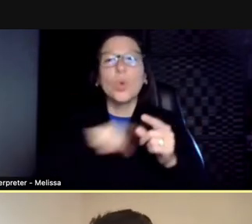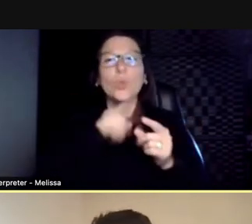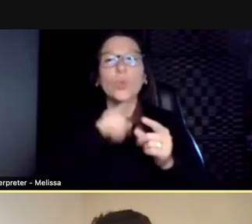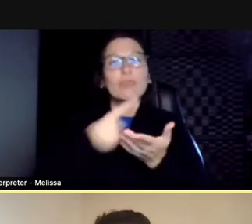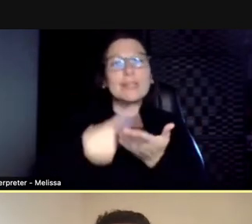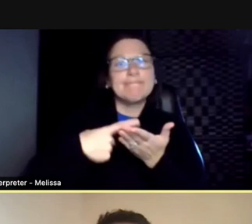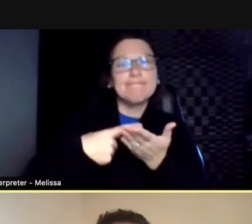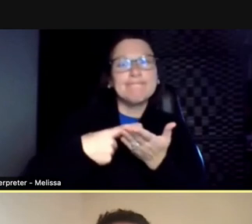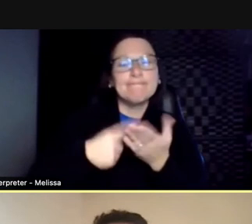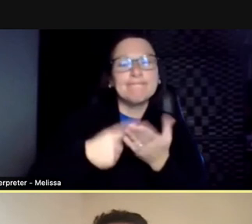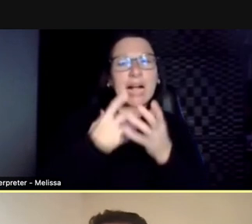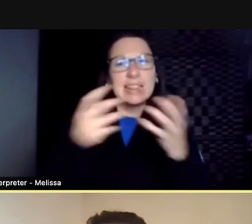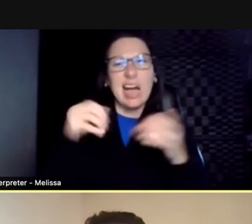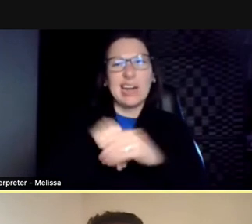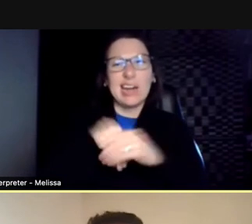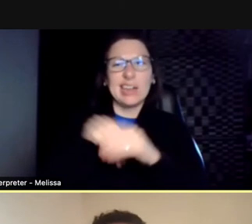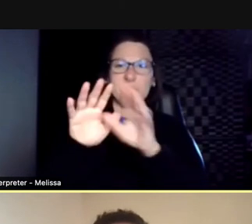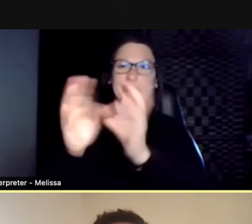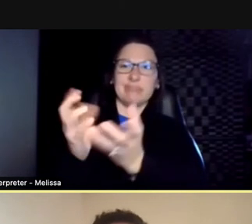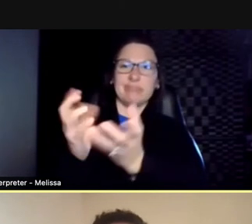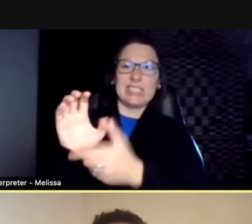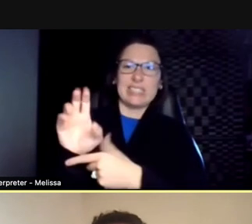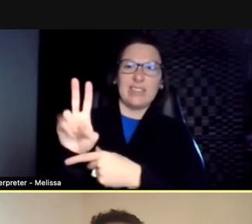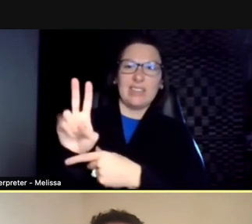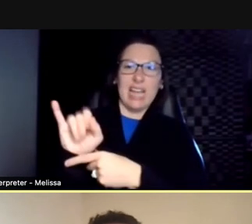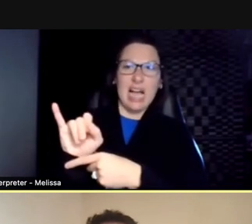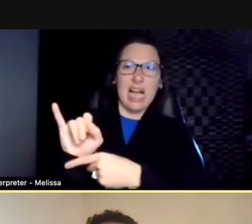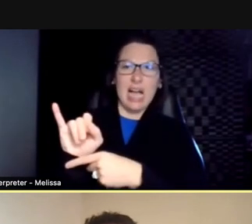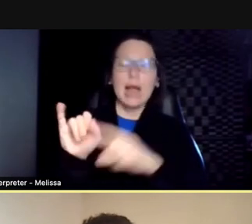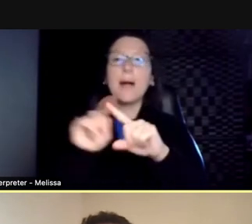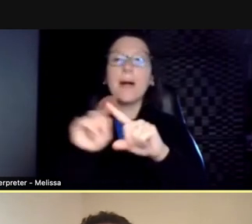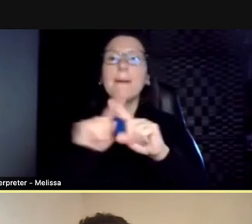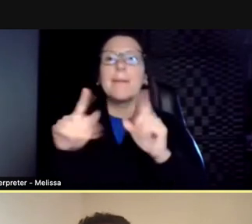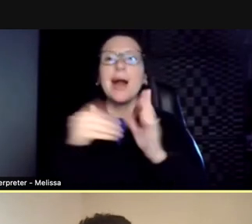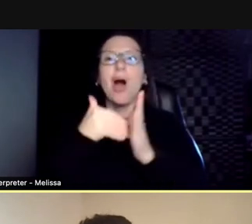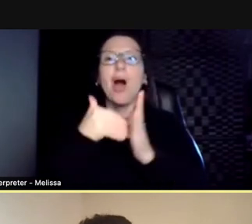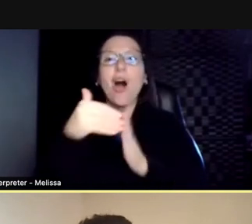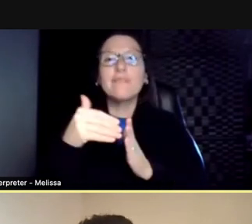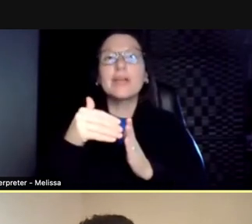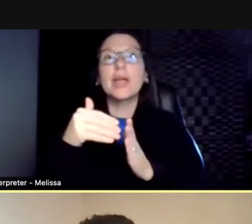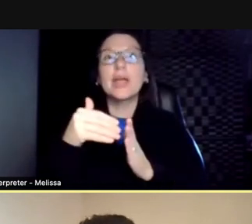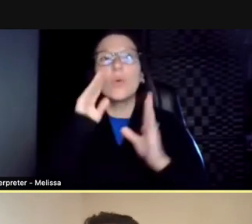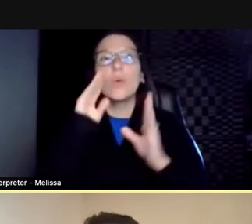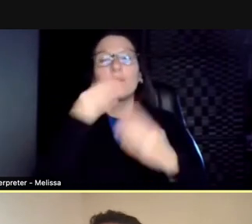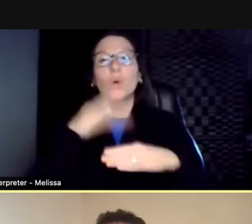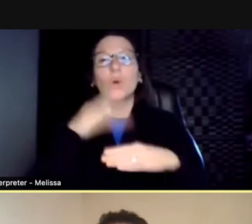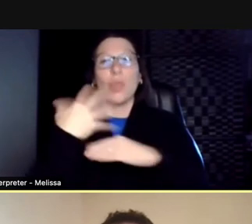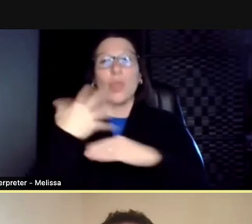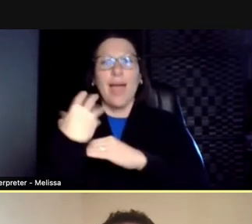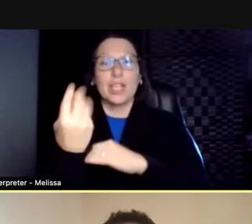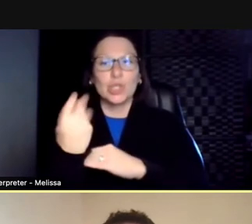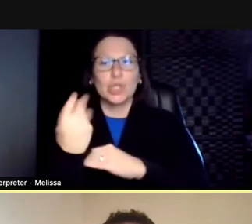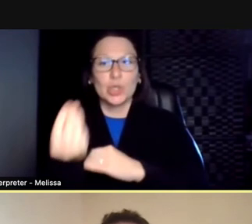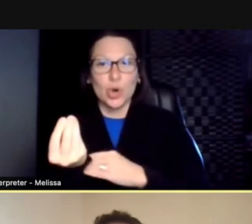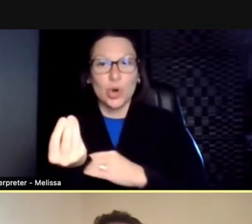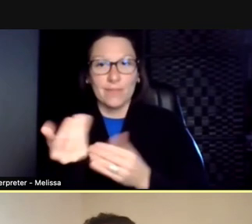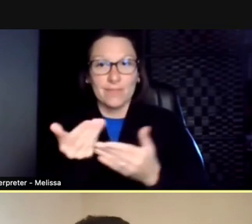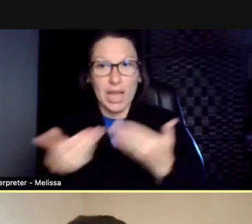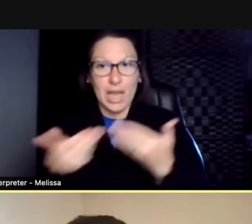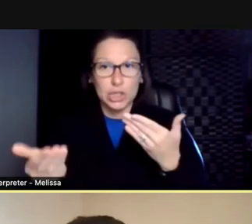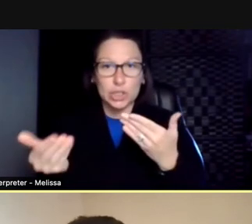CVI world, right? But I think most of the time when we talk about it, we're talking about external factors, okay? The complexity of the array,